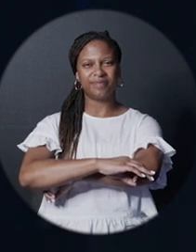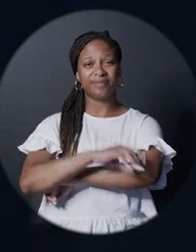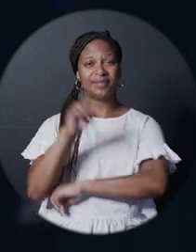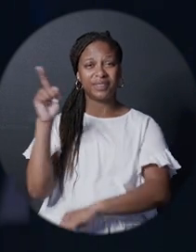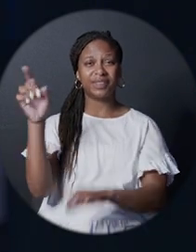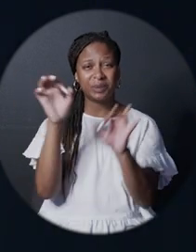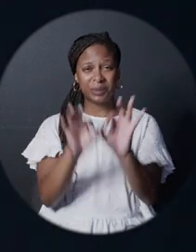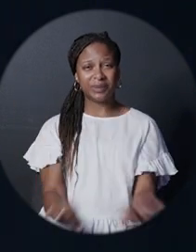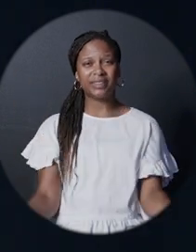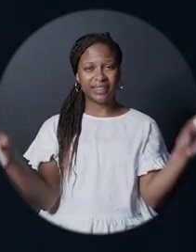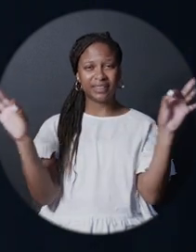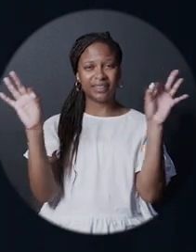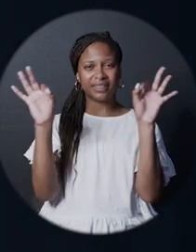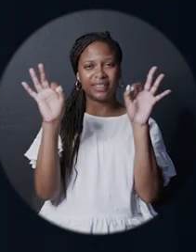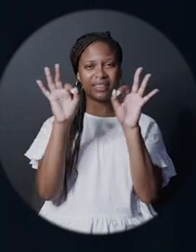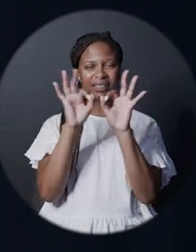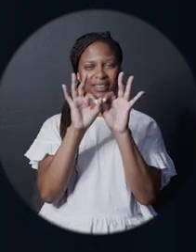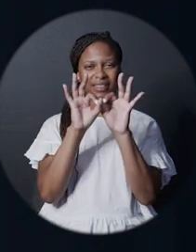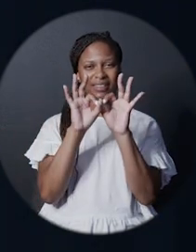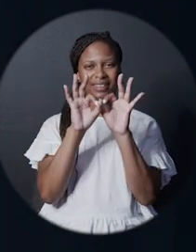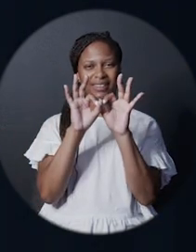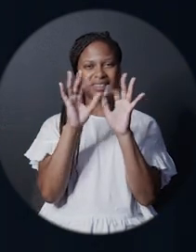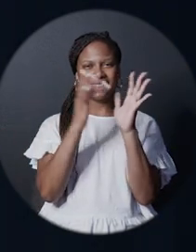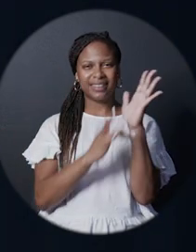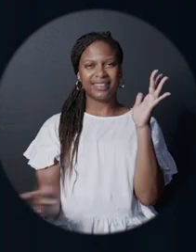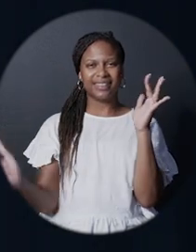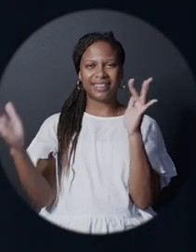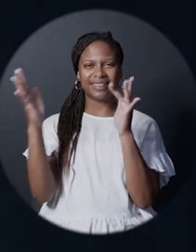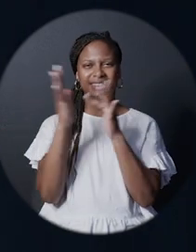yes, He's worthy.